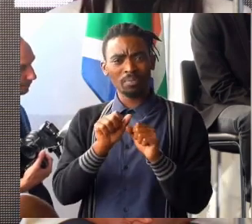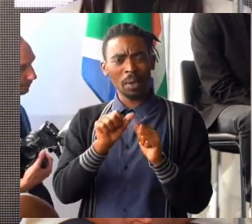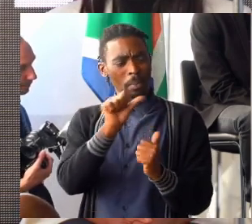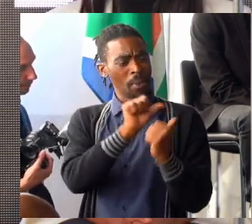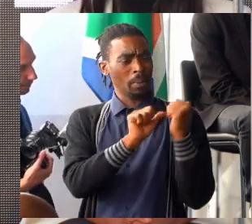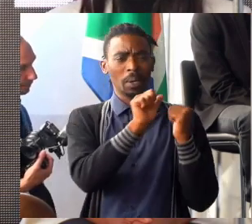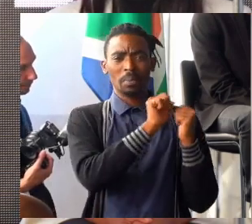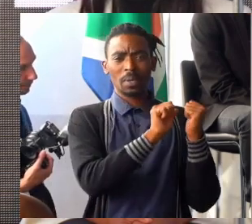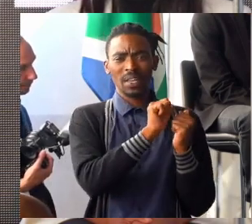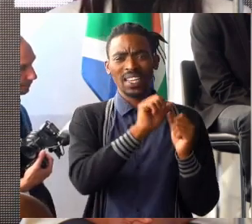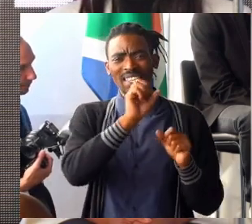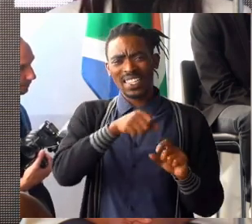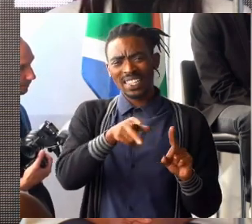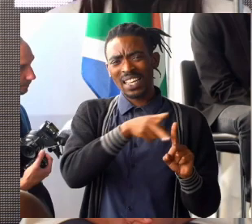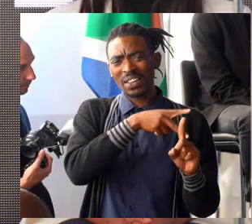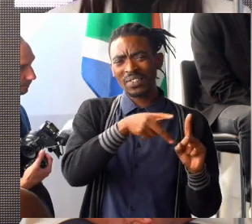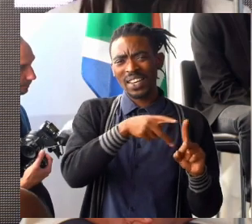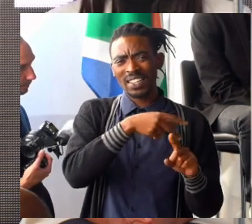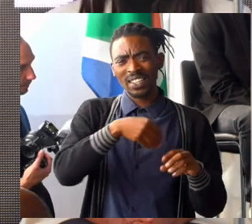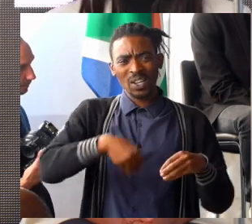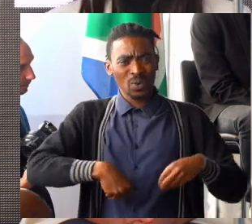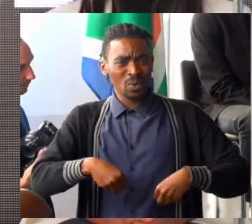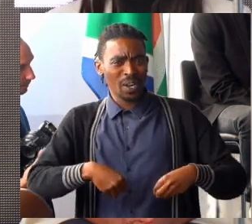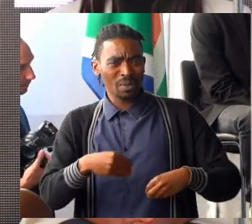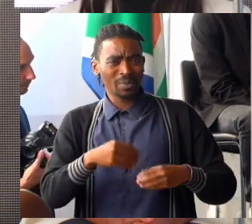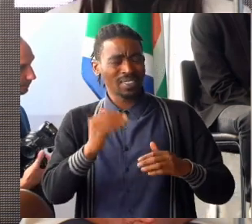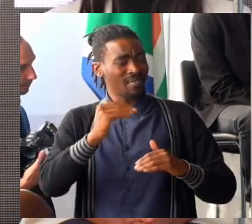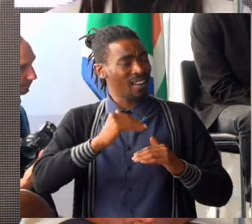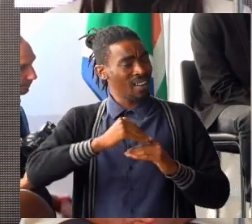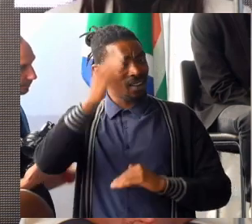Violent crime is at intolerable levels.